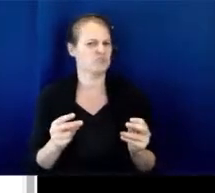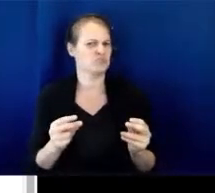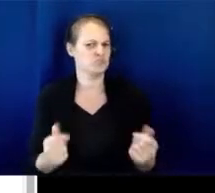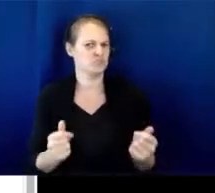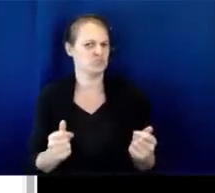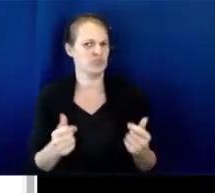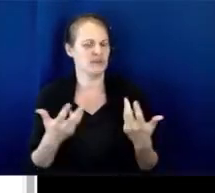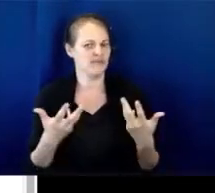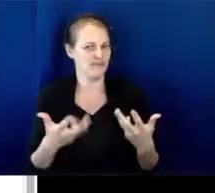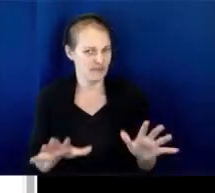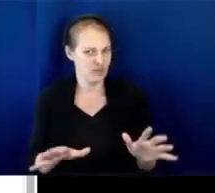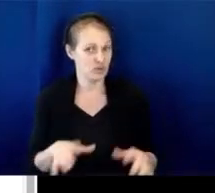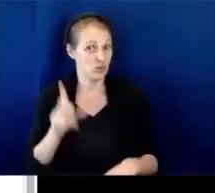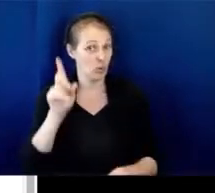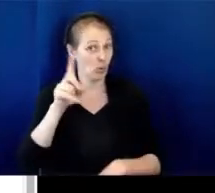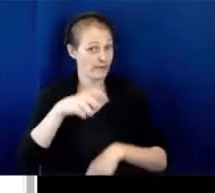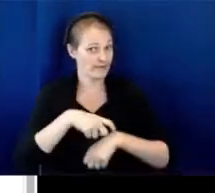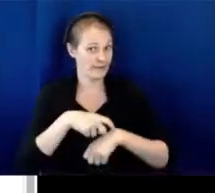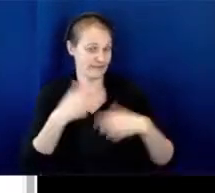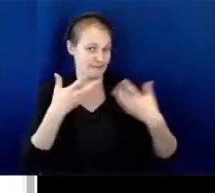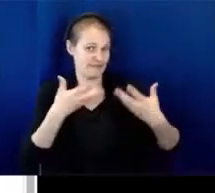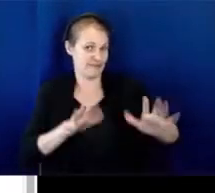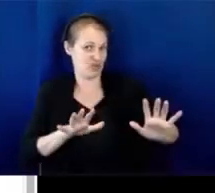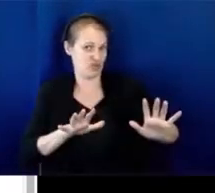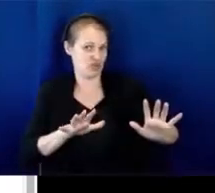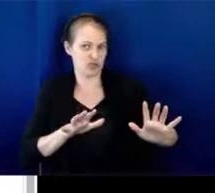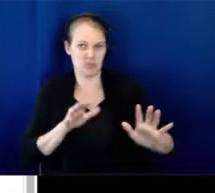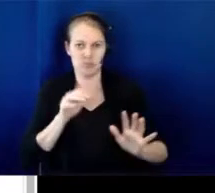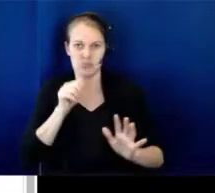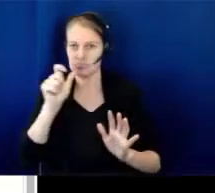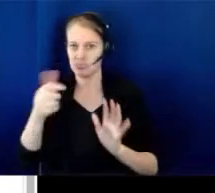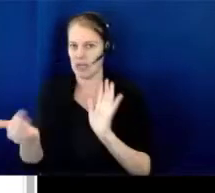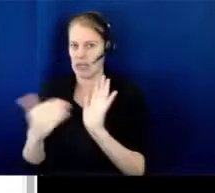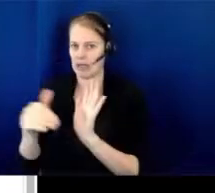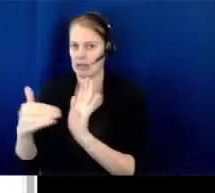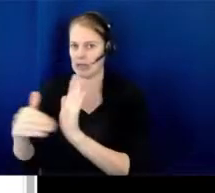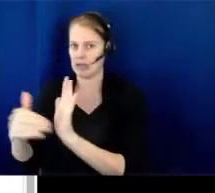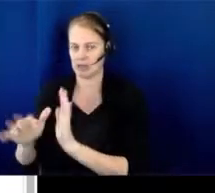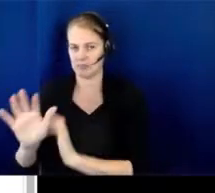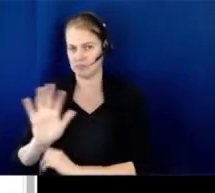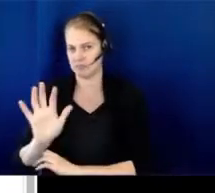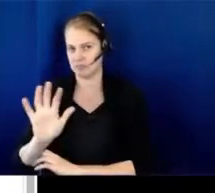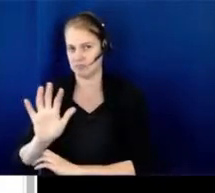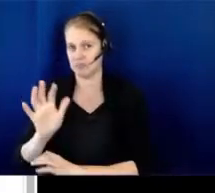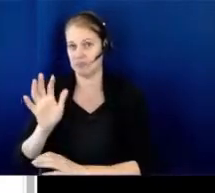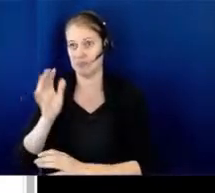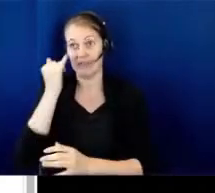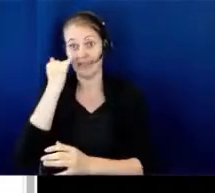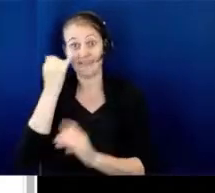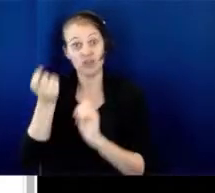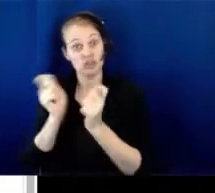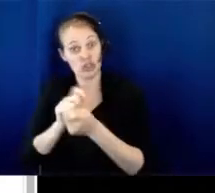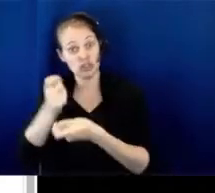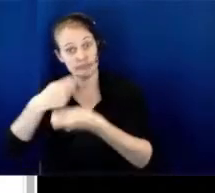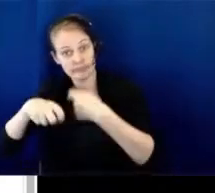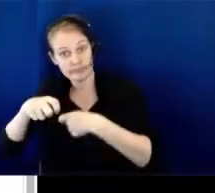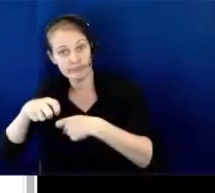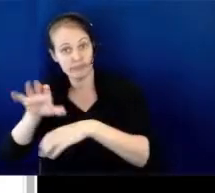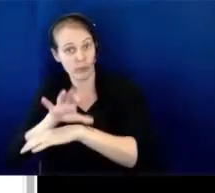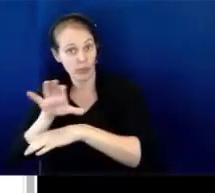do it once, you shouldn't have to do it again unless you're changing computers or something like